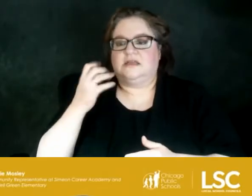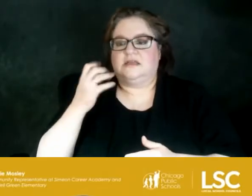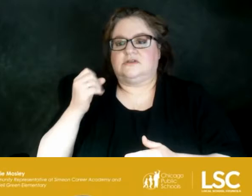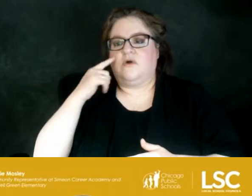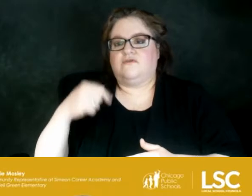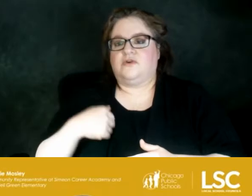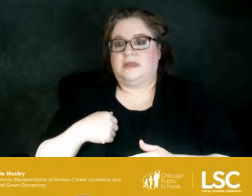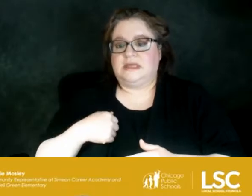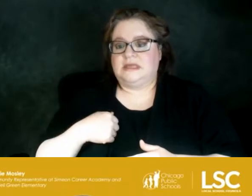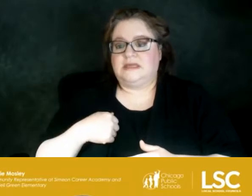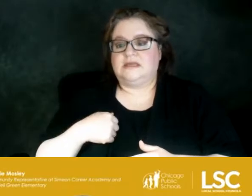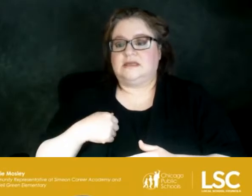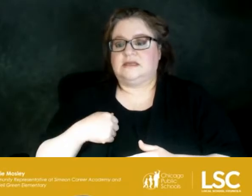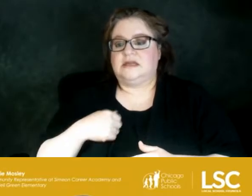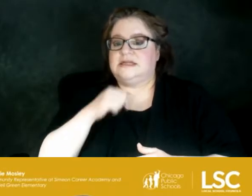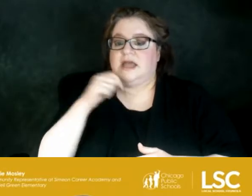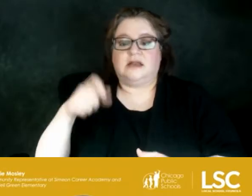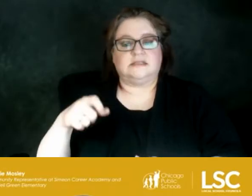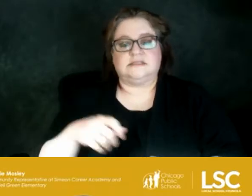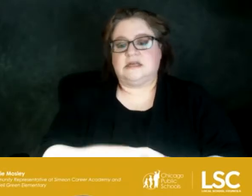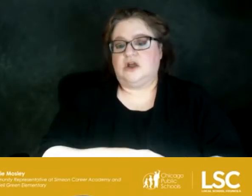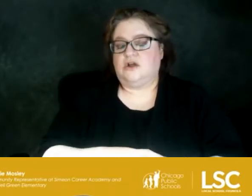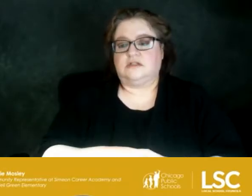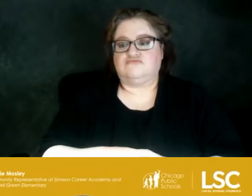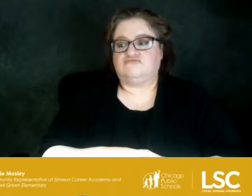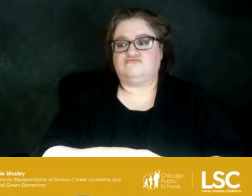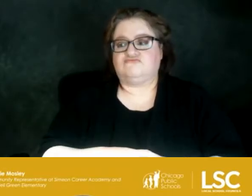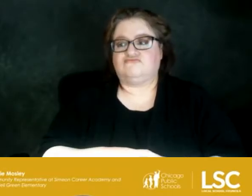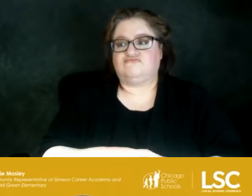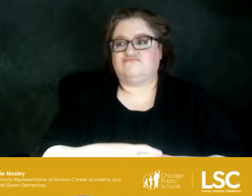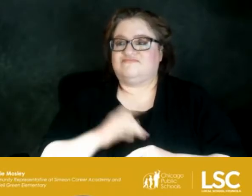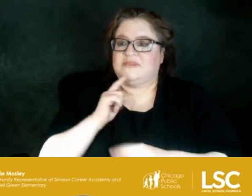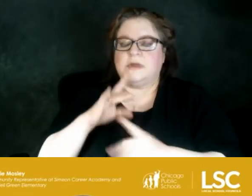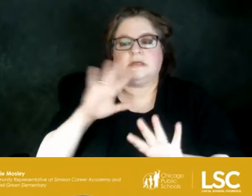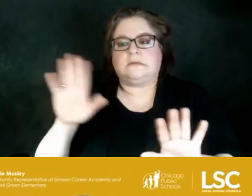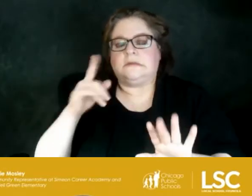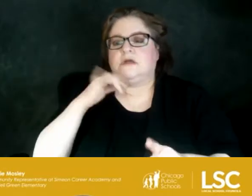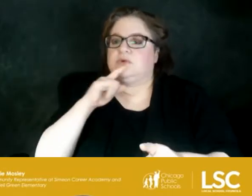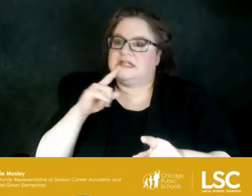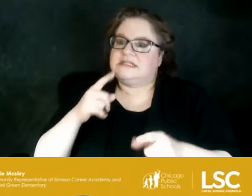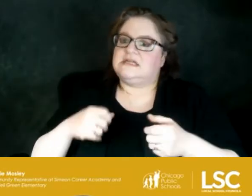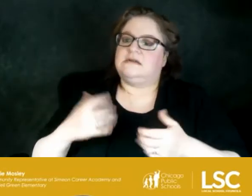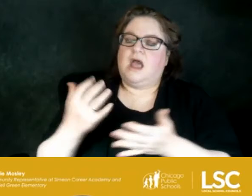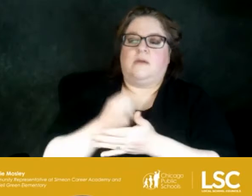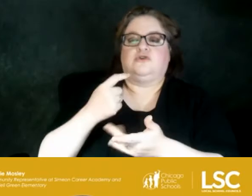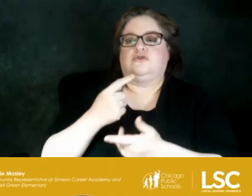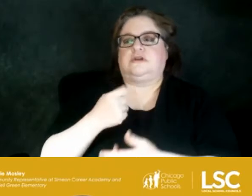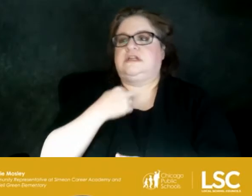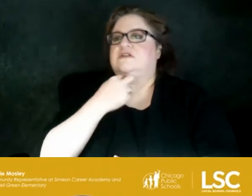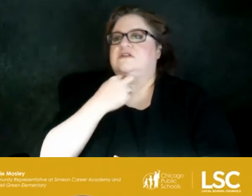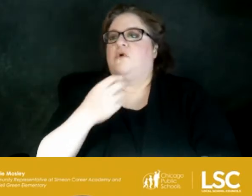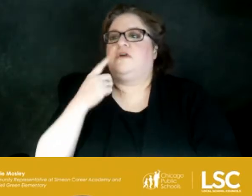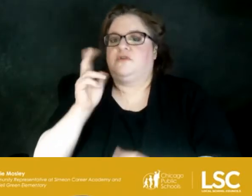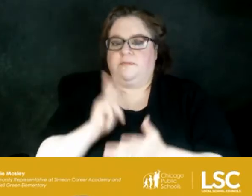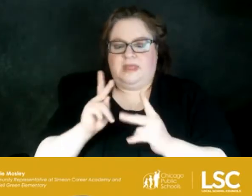it's not necessarily that it's a committee, it's an opportunity to be able to really voice out for the people that have voted for